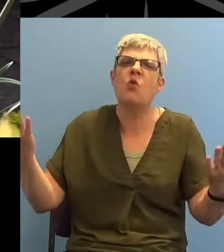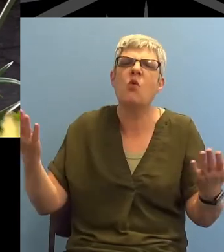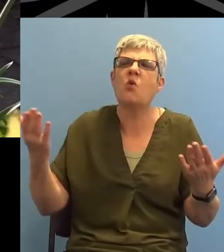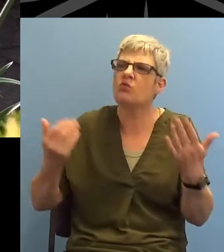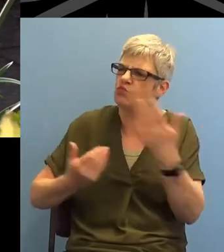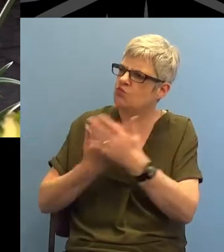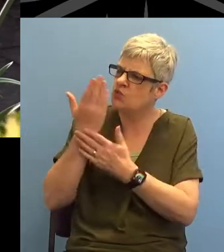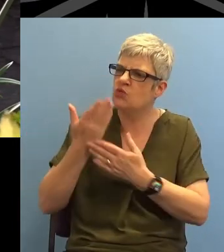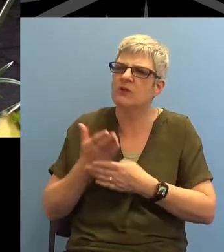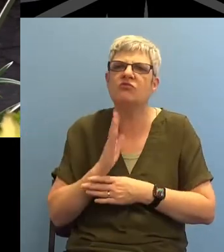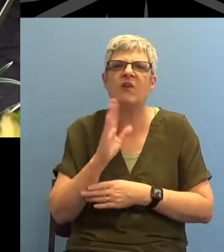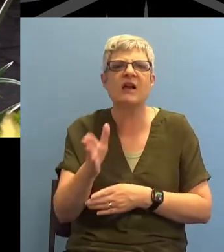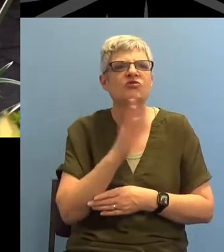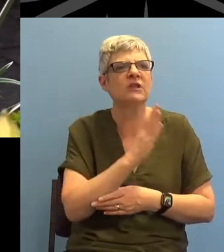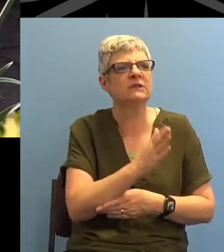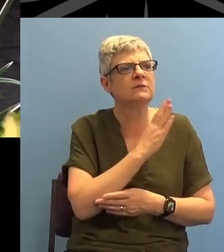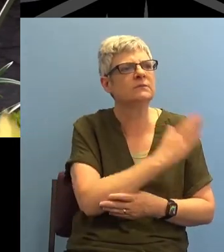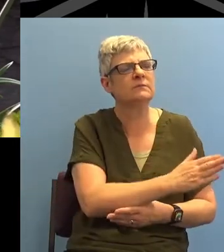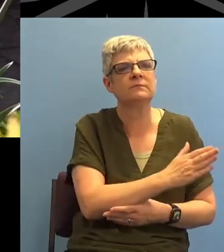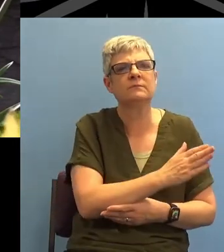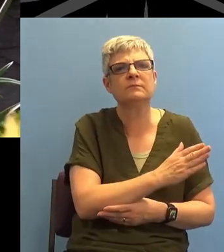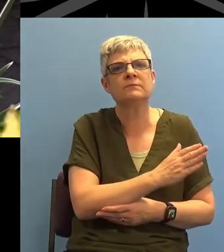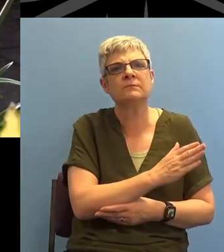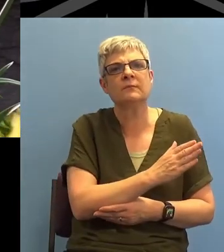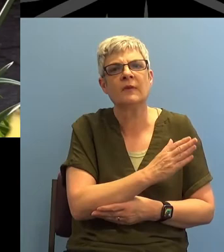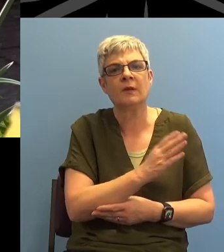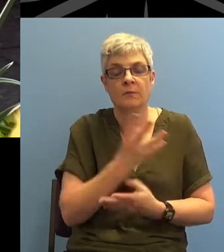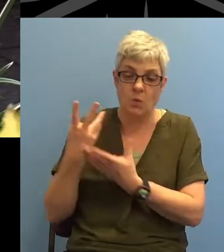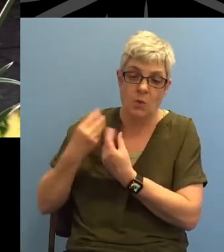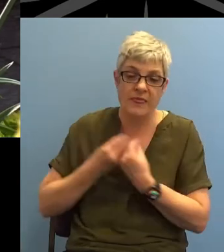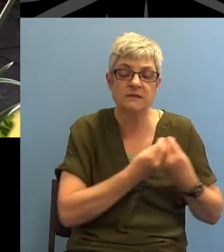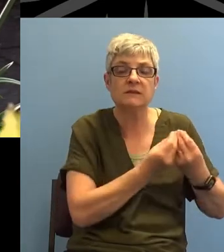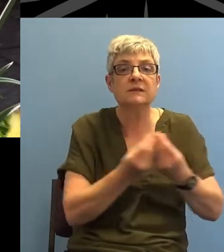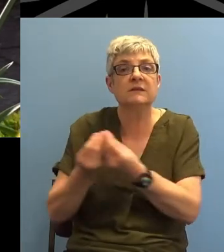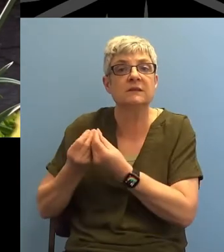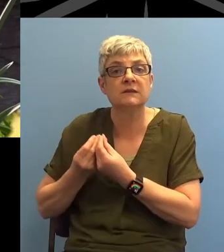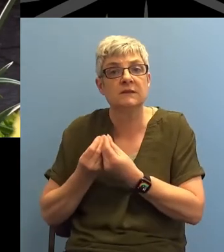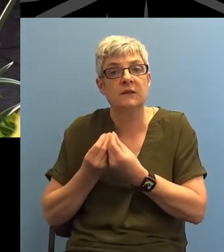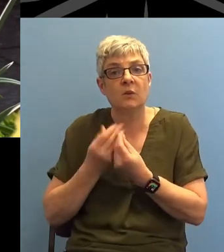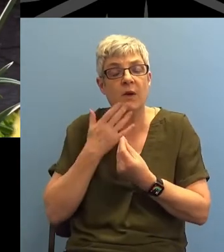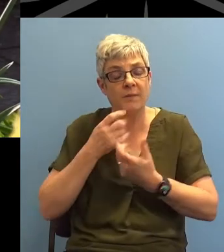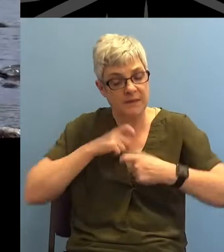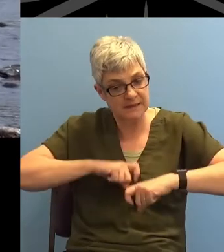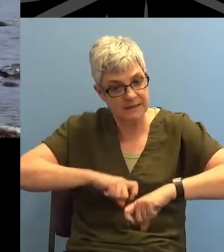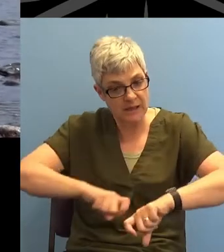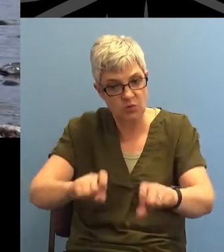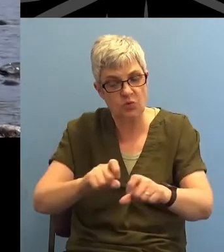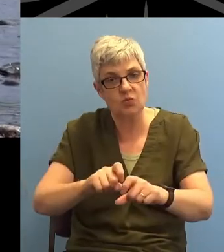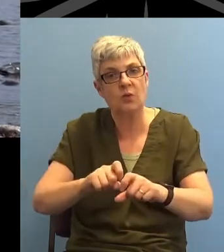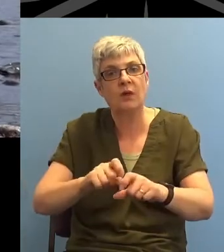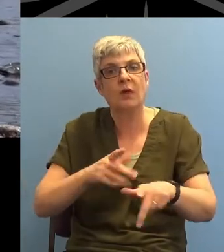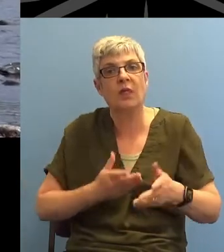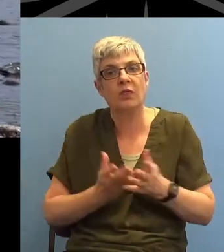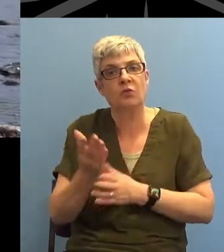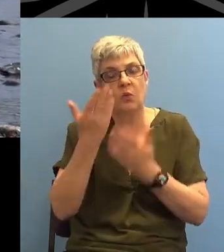new directions. Be with us then as we continue our journey through our worship today.